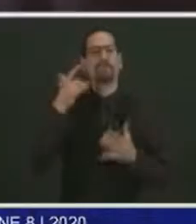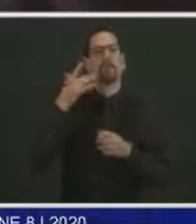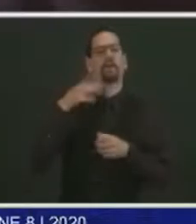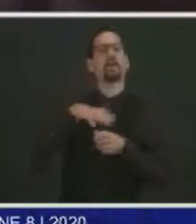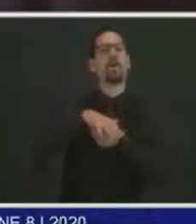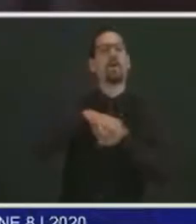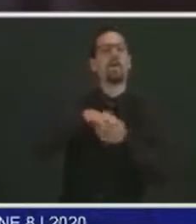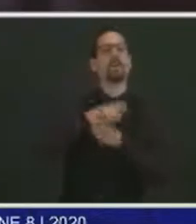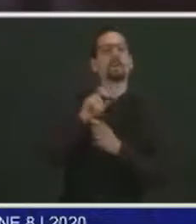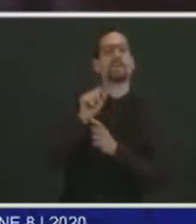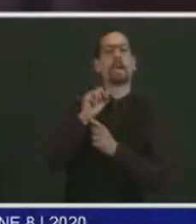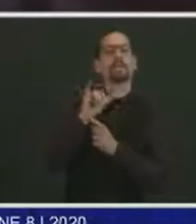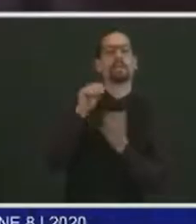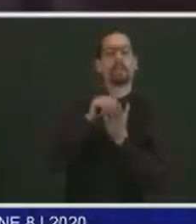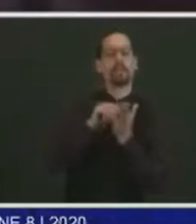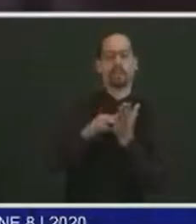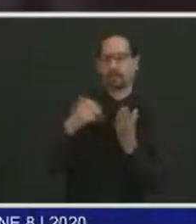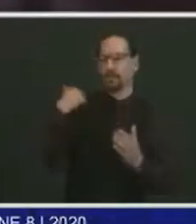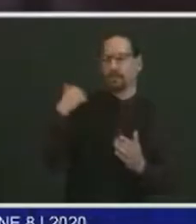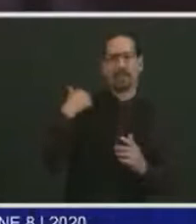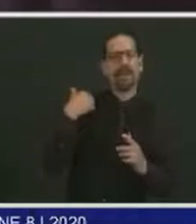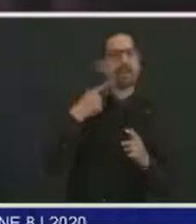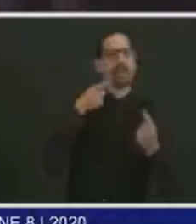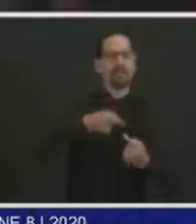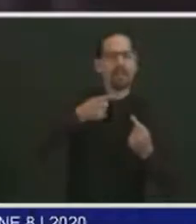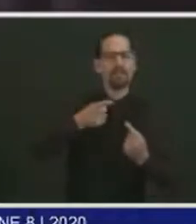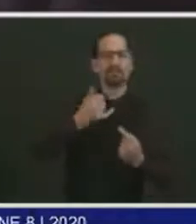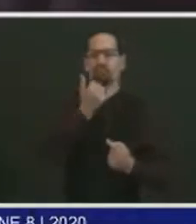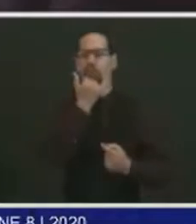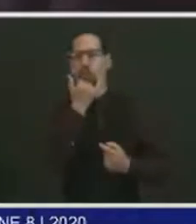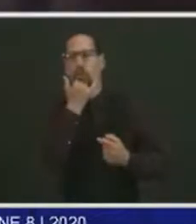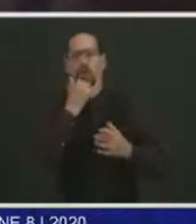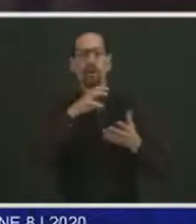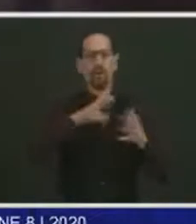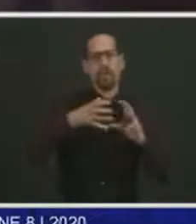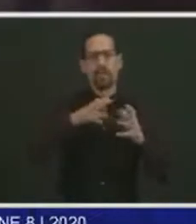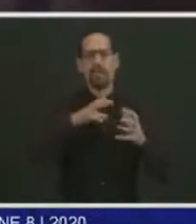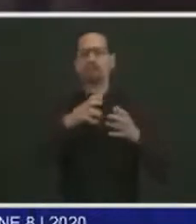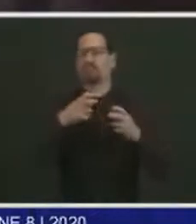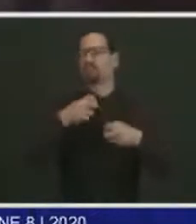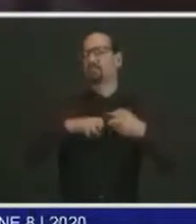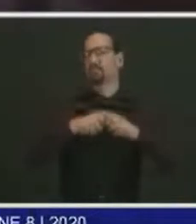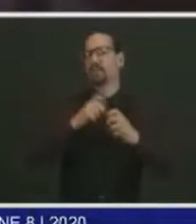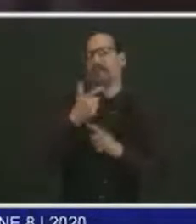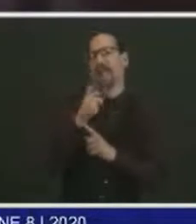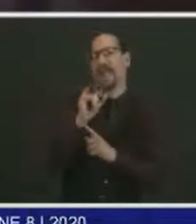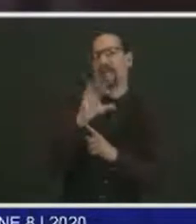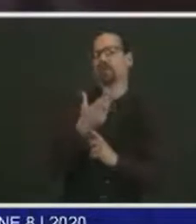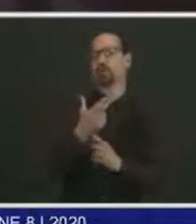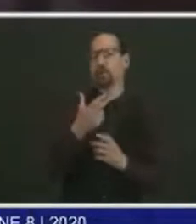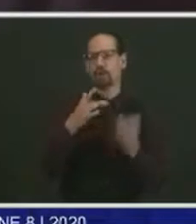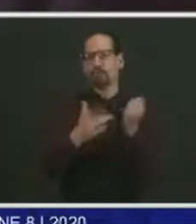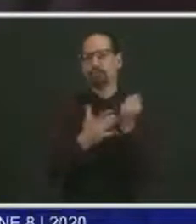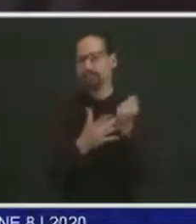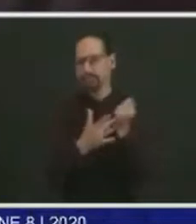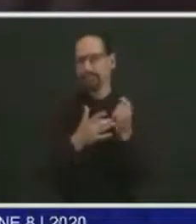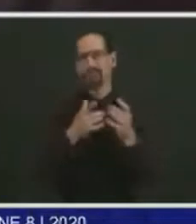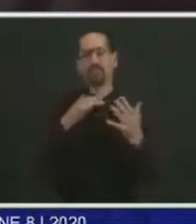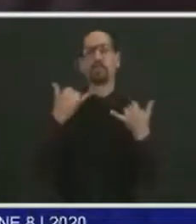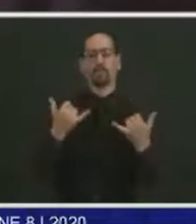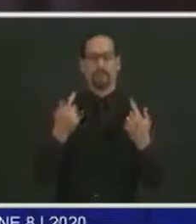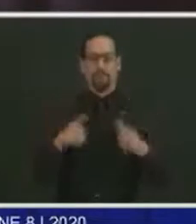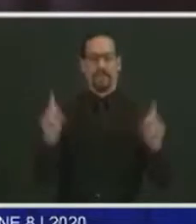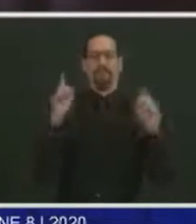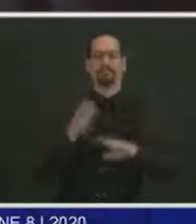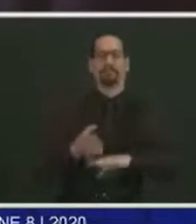more accurate, and particularly accurate on Android devices. So I would ask you please to take